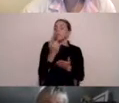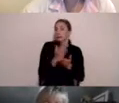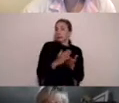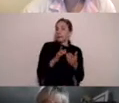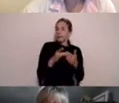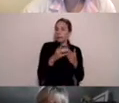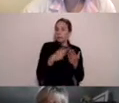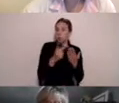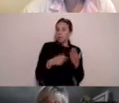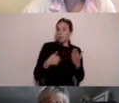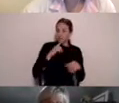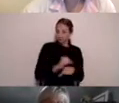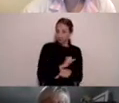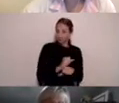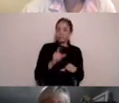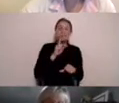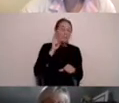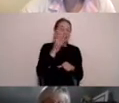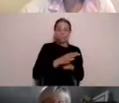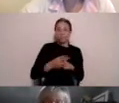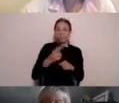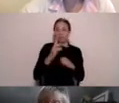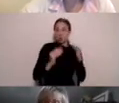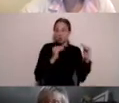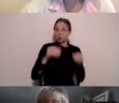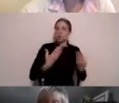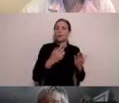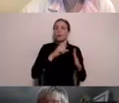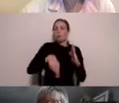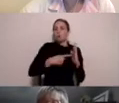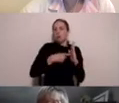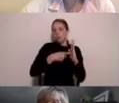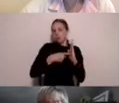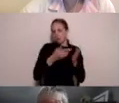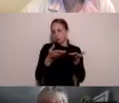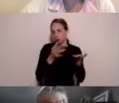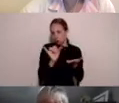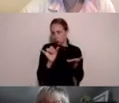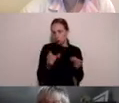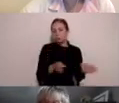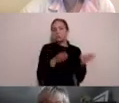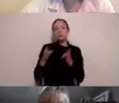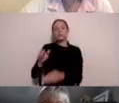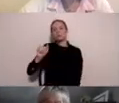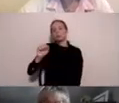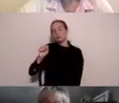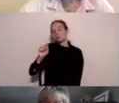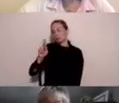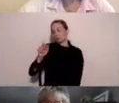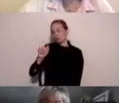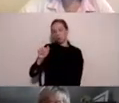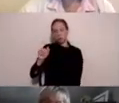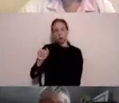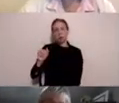hearing adults who provide role model services as well. We also have the ASTRA Educational Advocacy